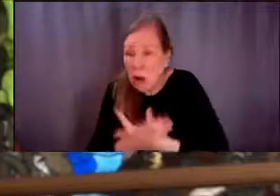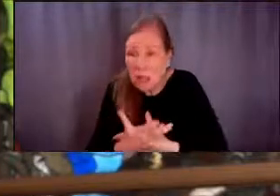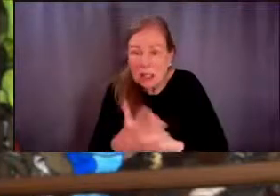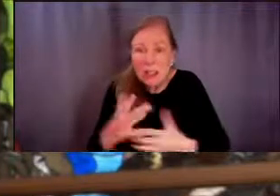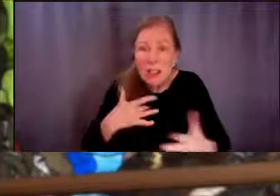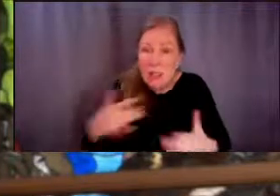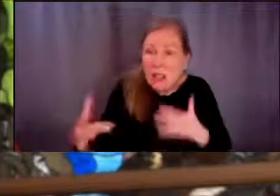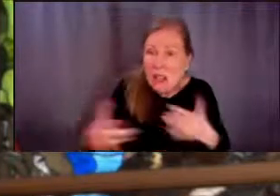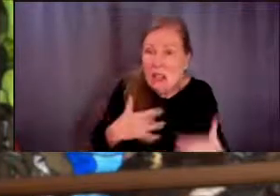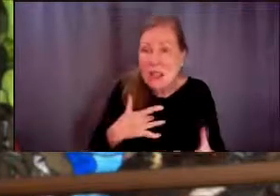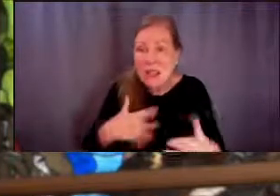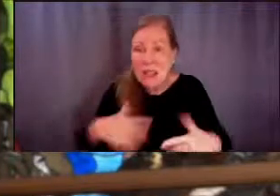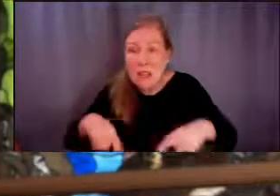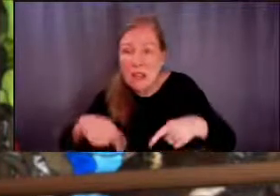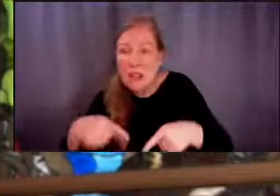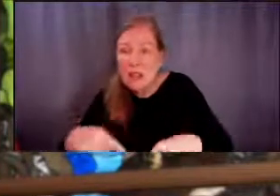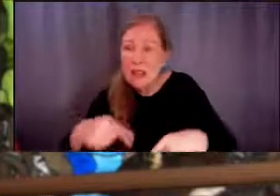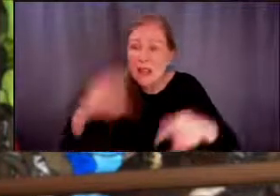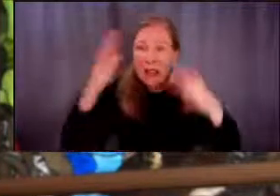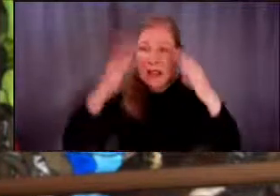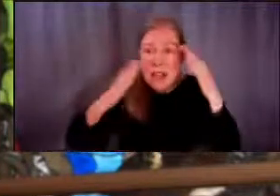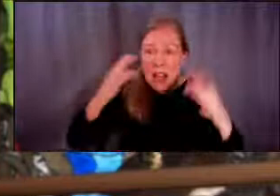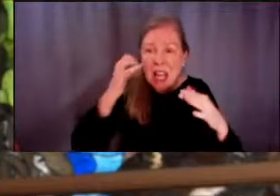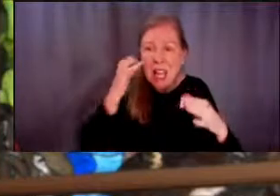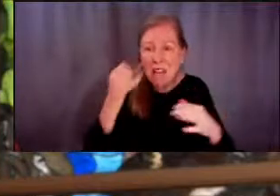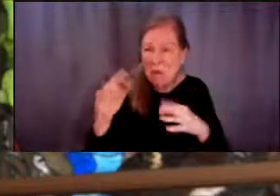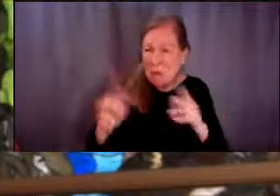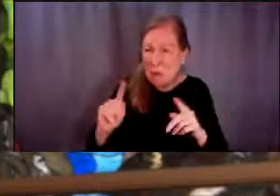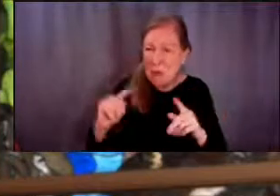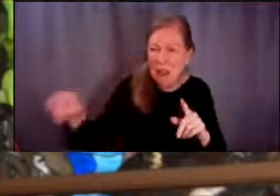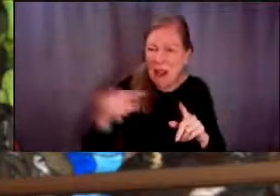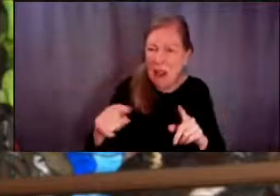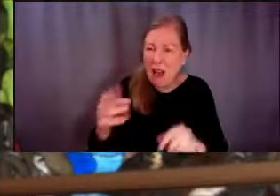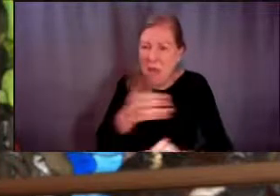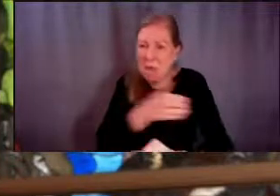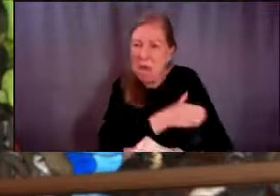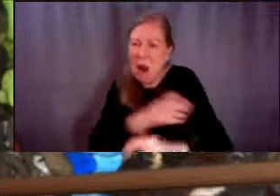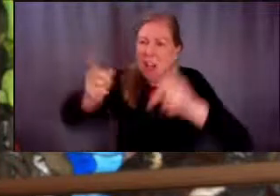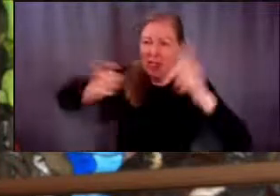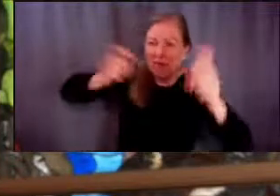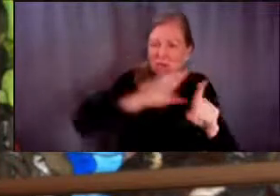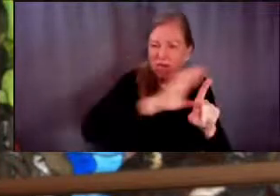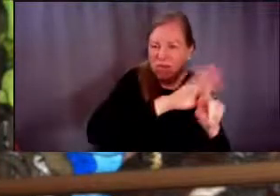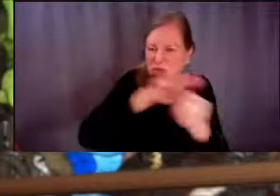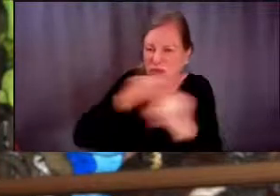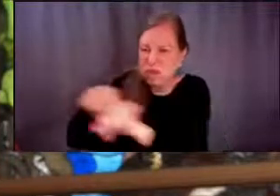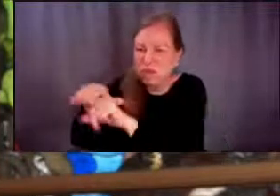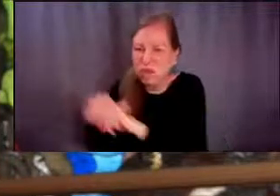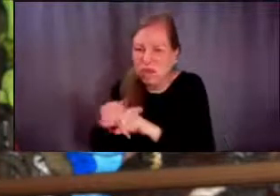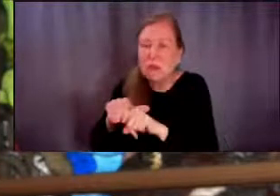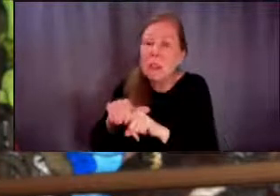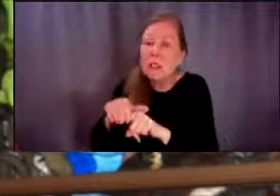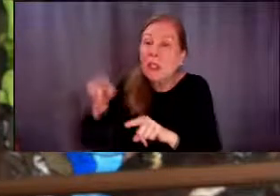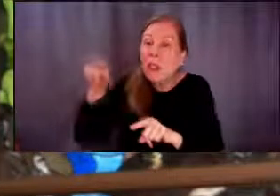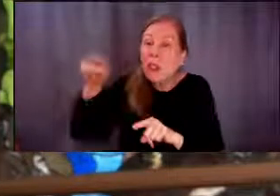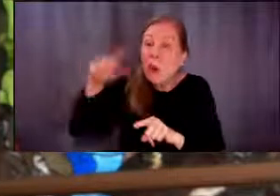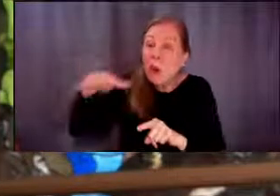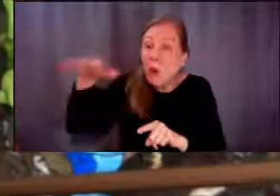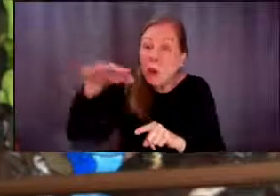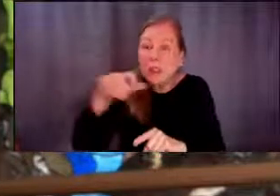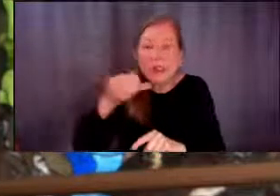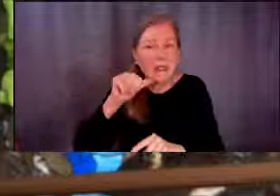this world who oppress others and seem powerful, they're not. They are